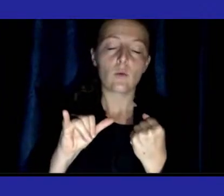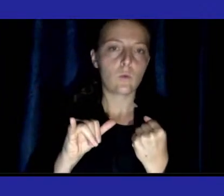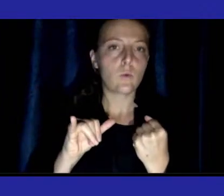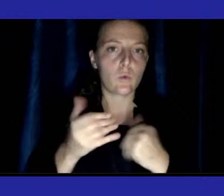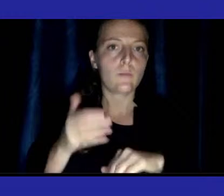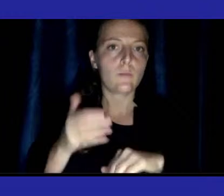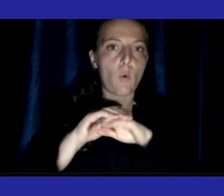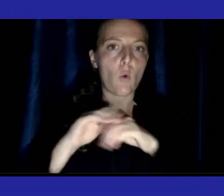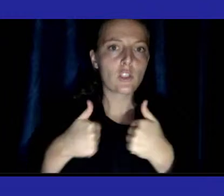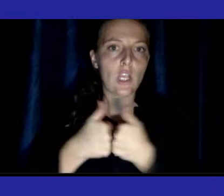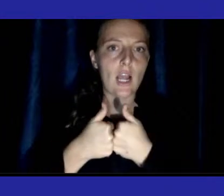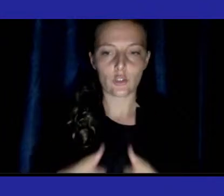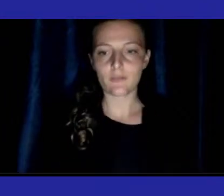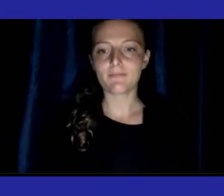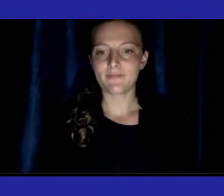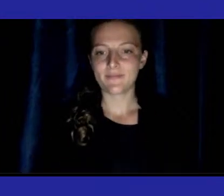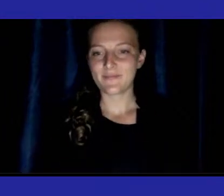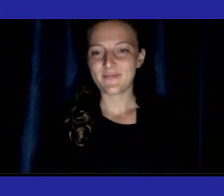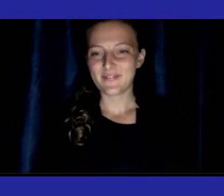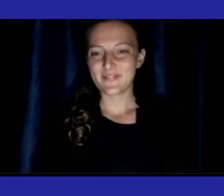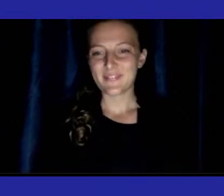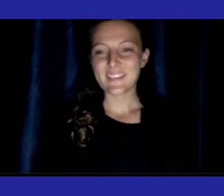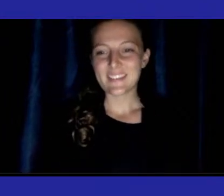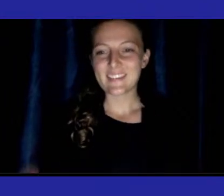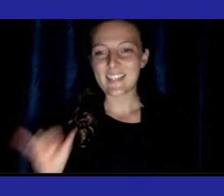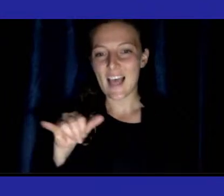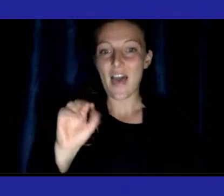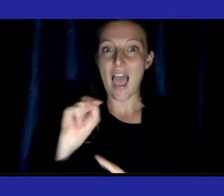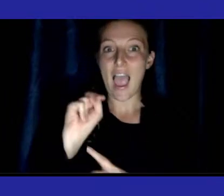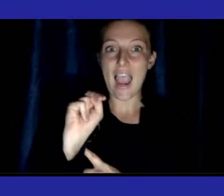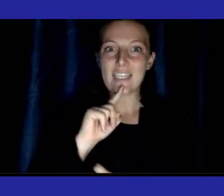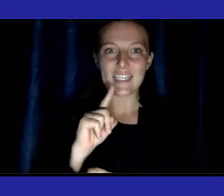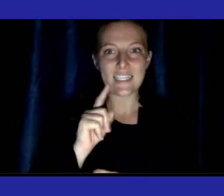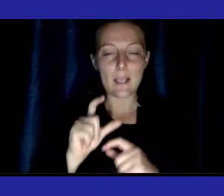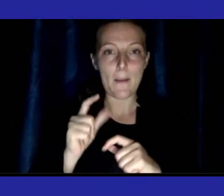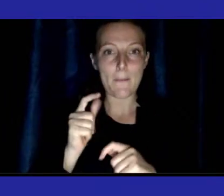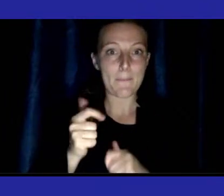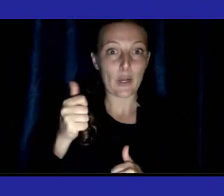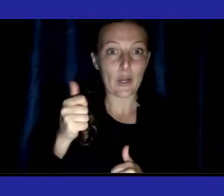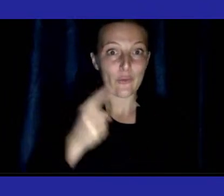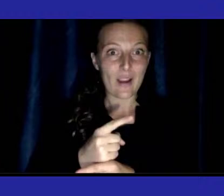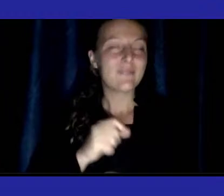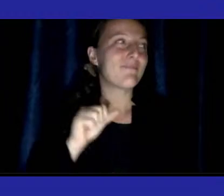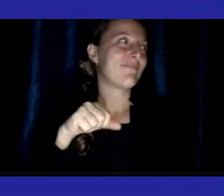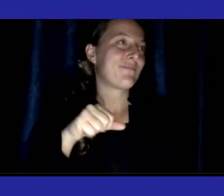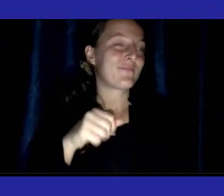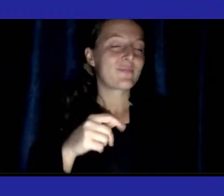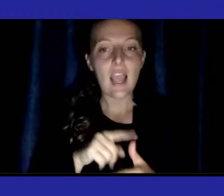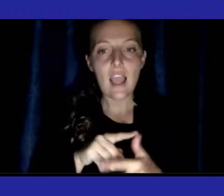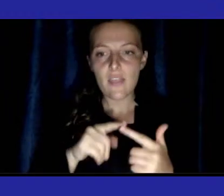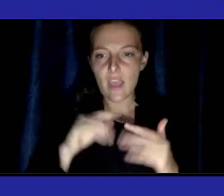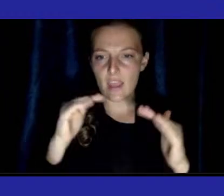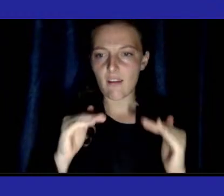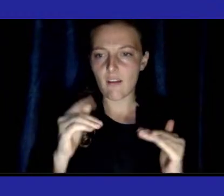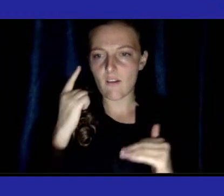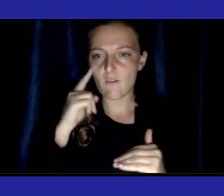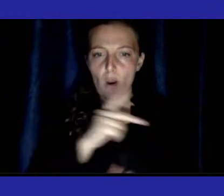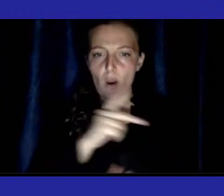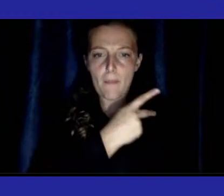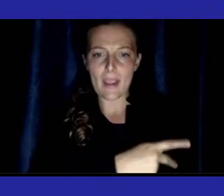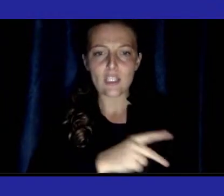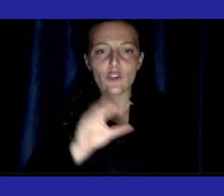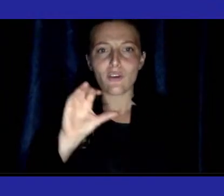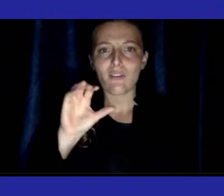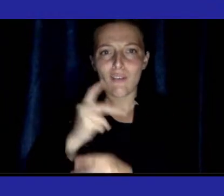bigger. Yes, okay. And then just on the patient care revenues and expenses, and it's